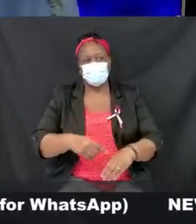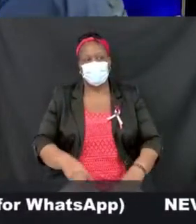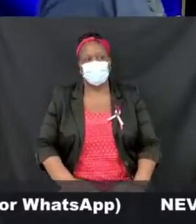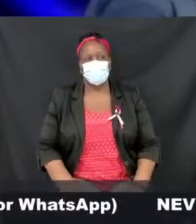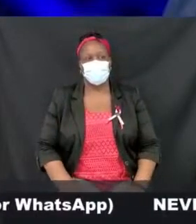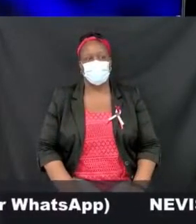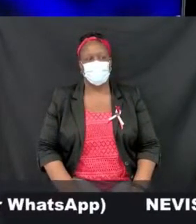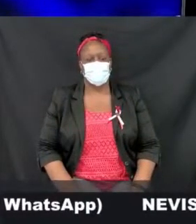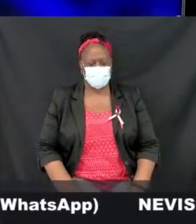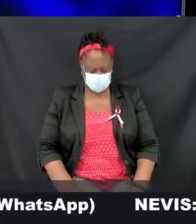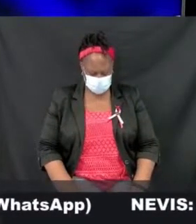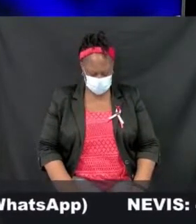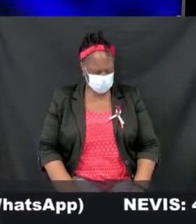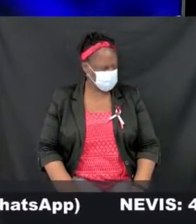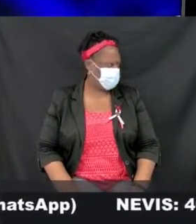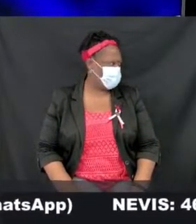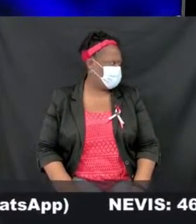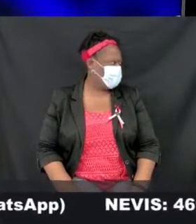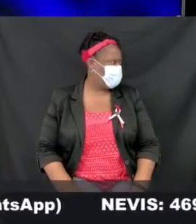Superintendent.